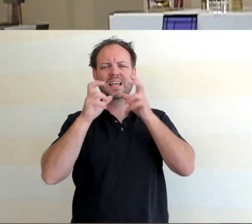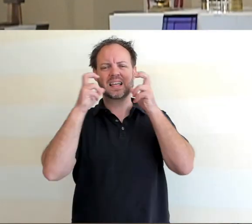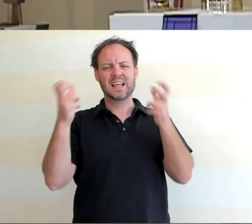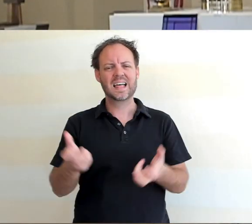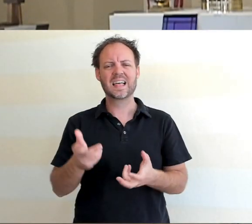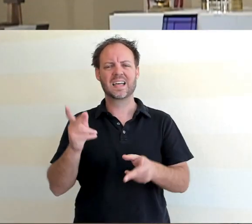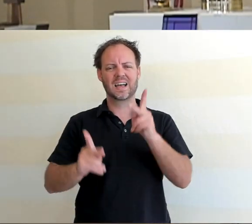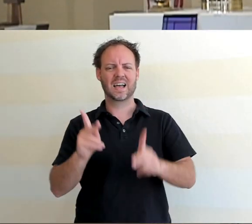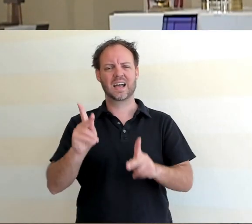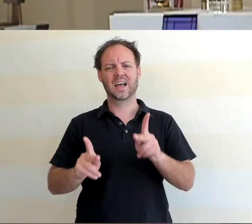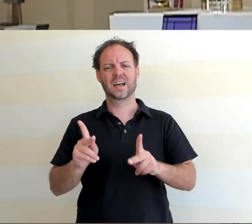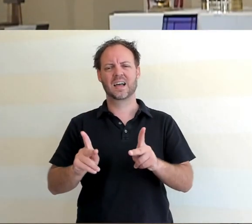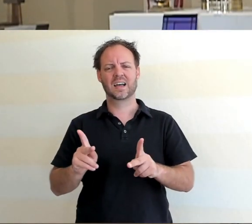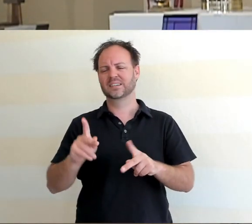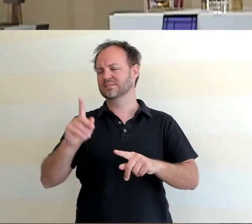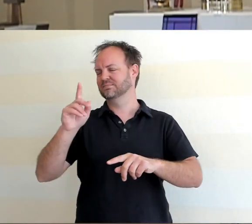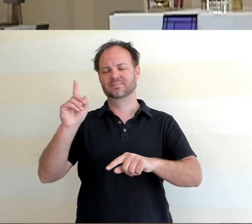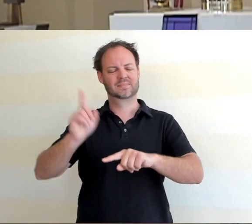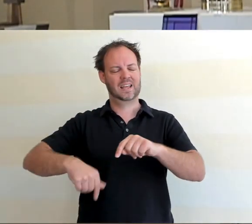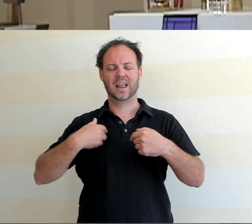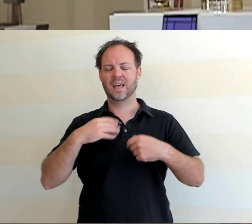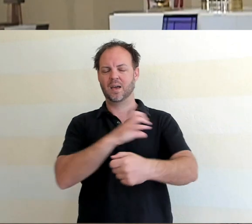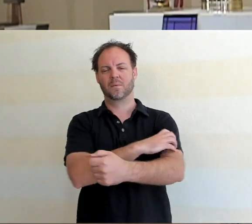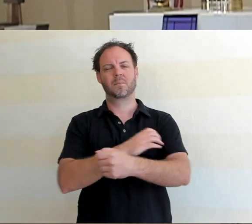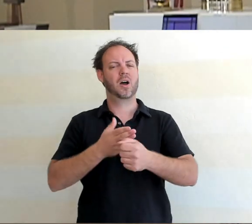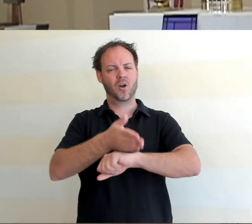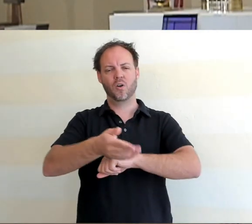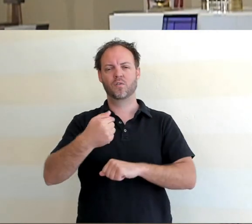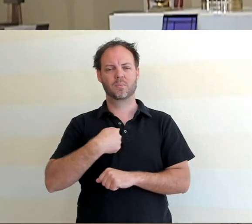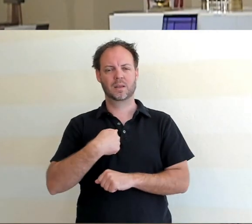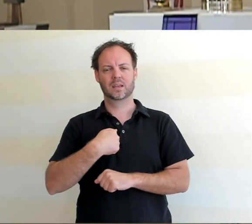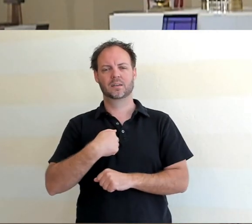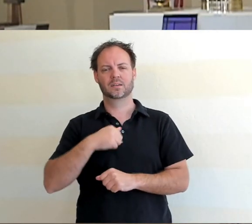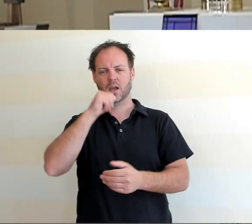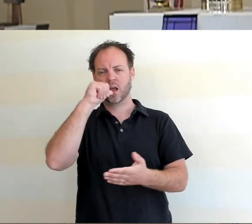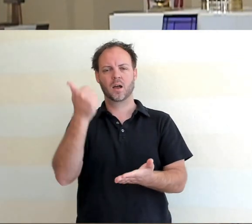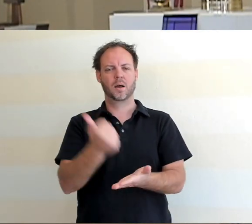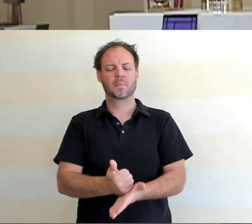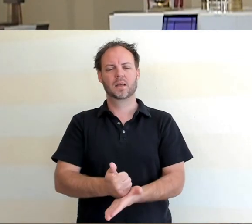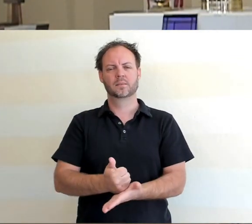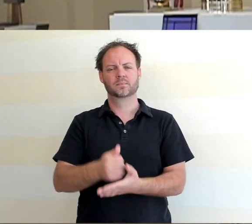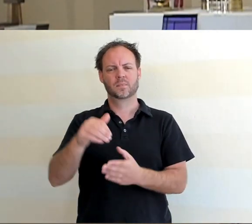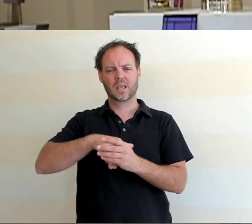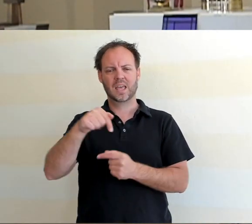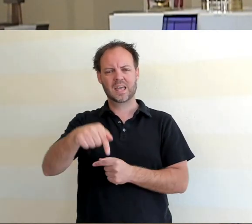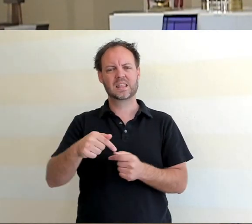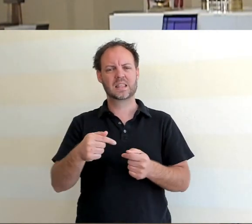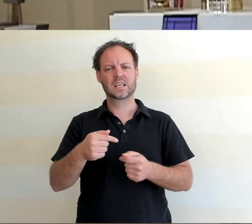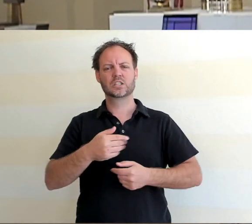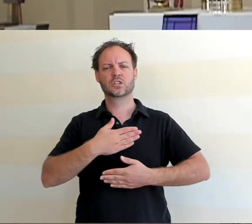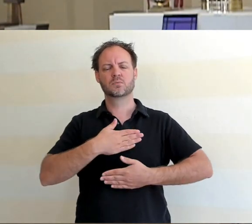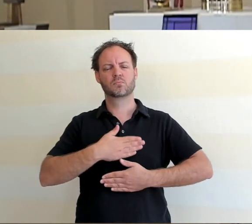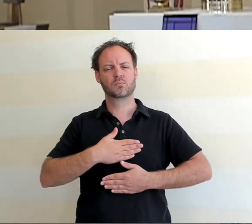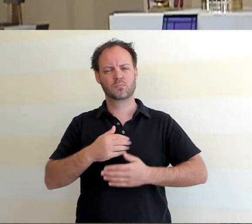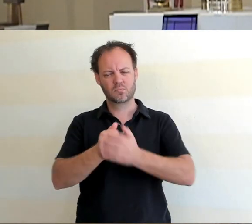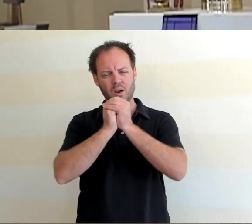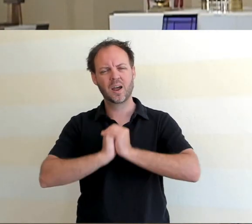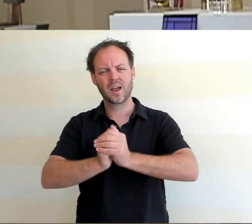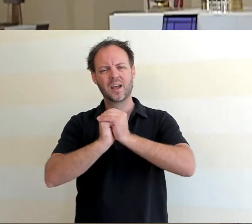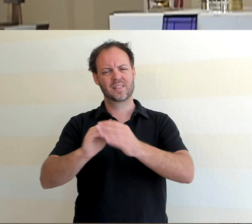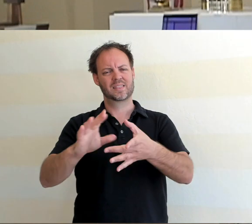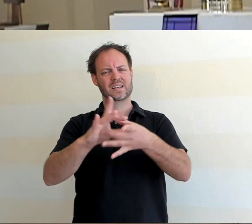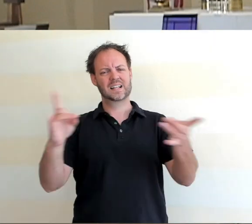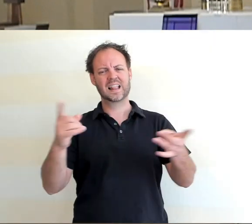have no power over me. Amen." In this prayer, there is a line that